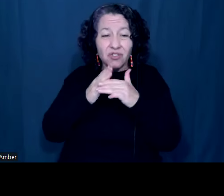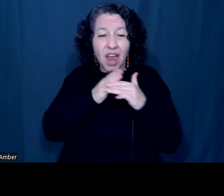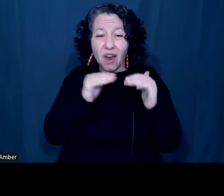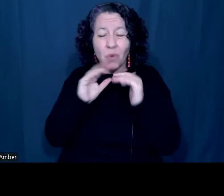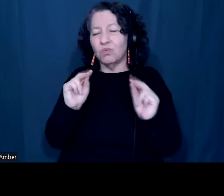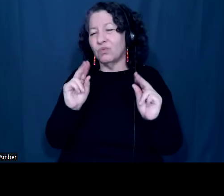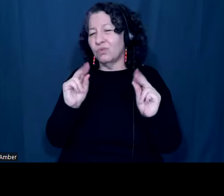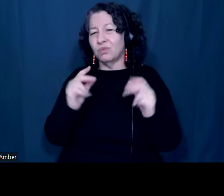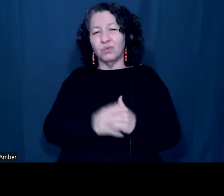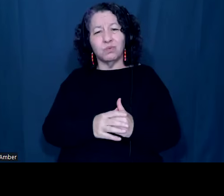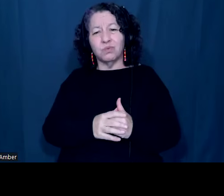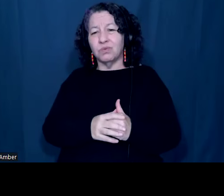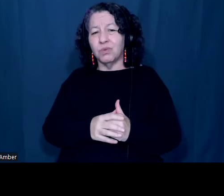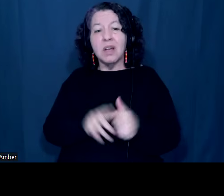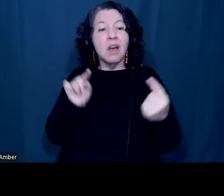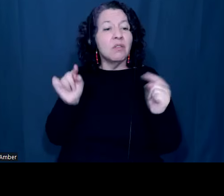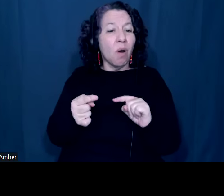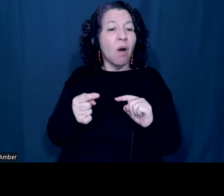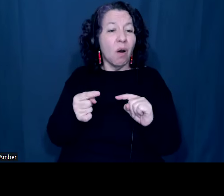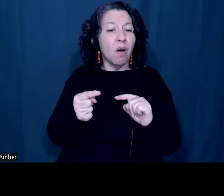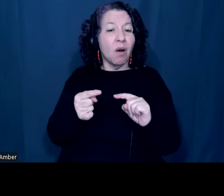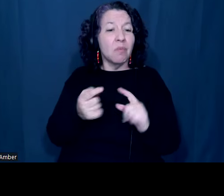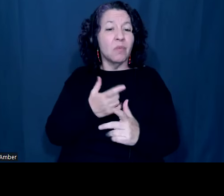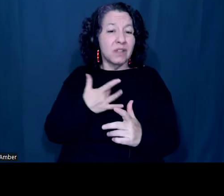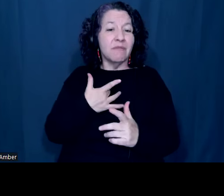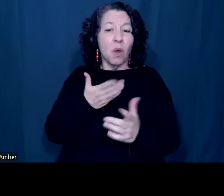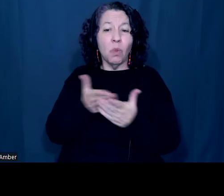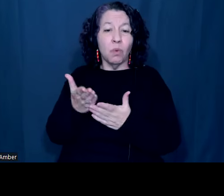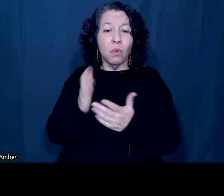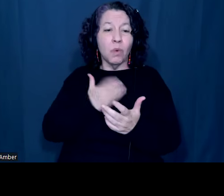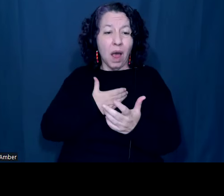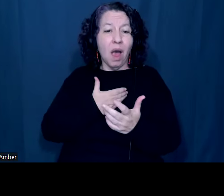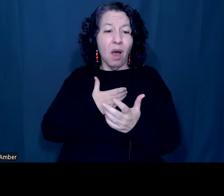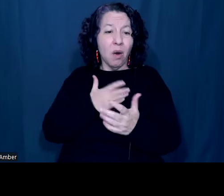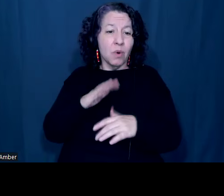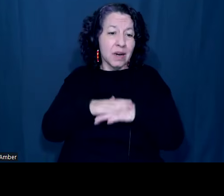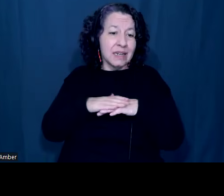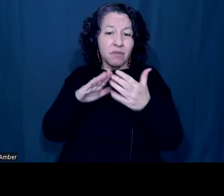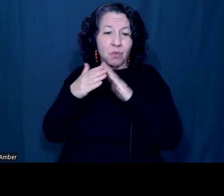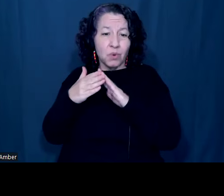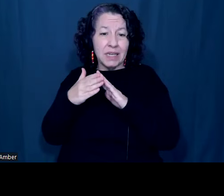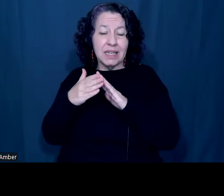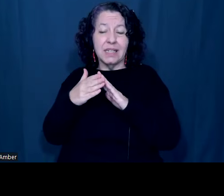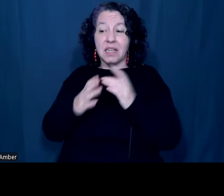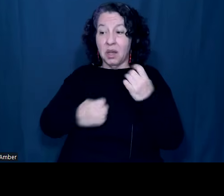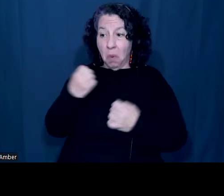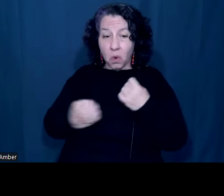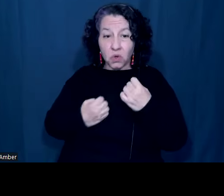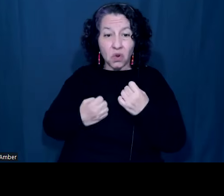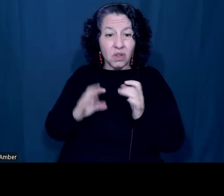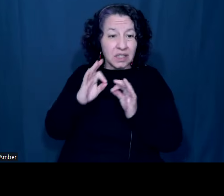was carried by Native communities, emotionally, spiritually, and